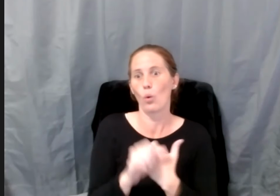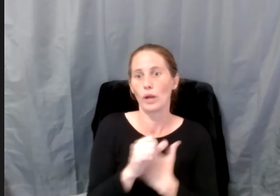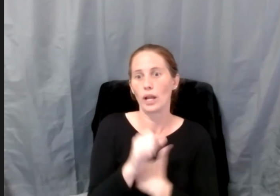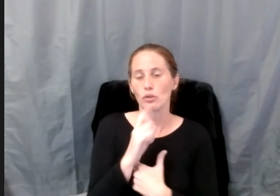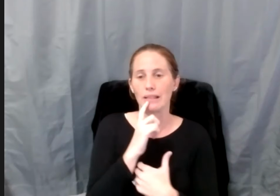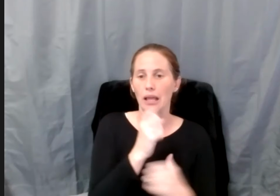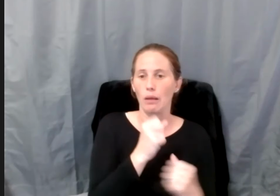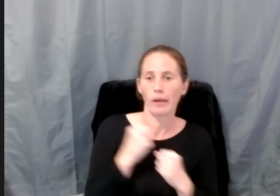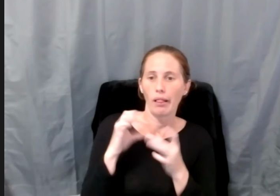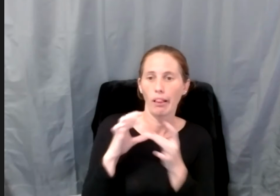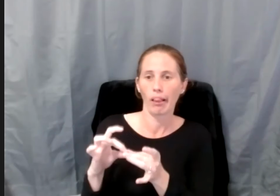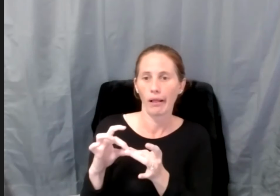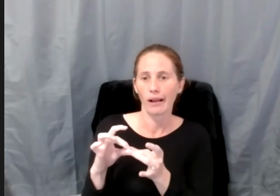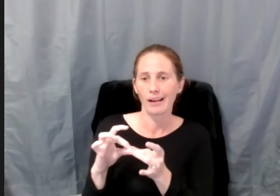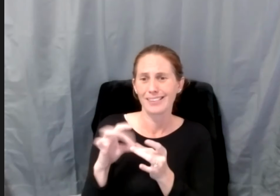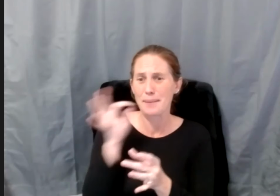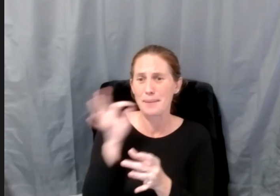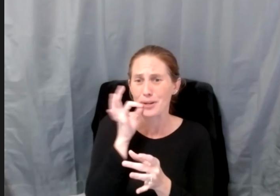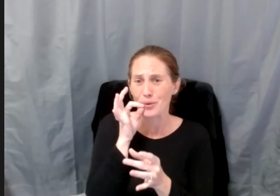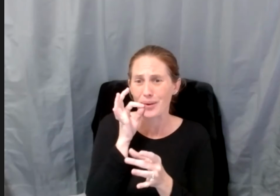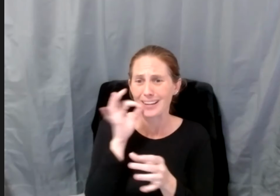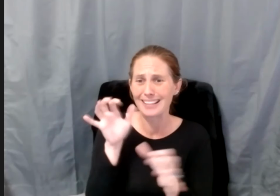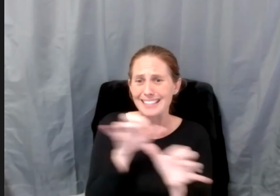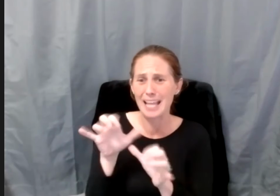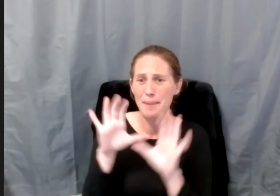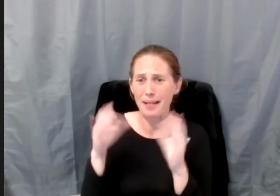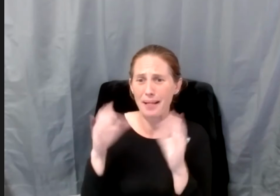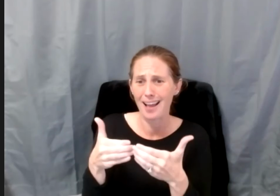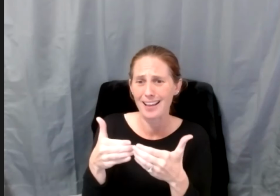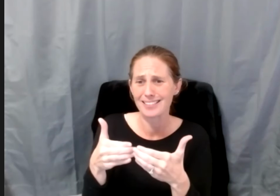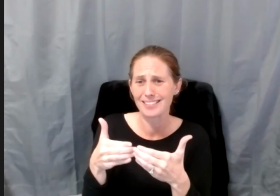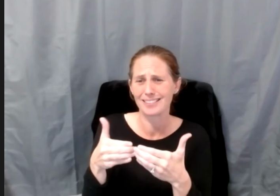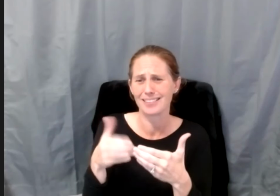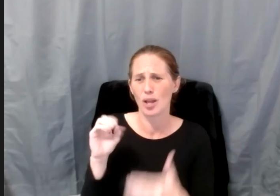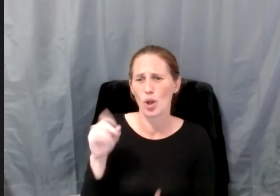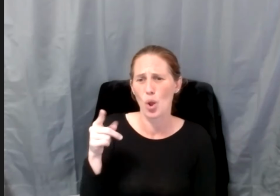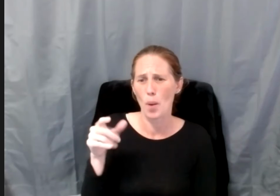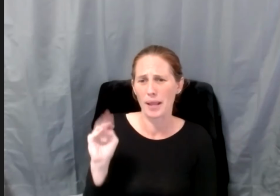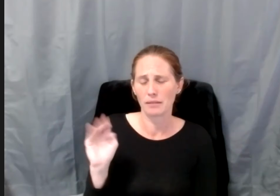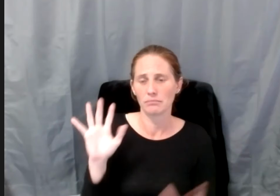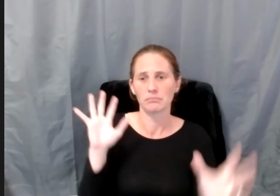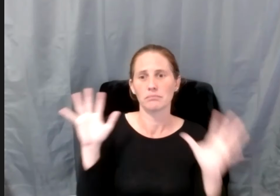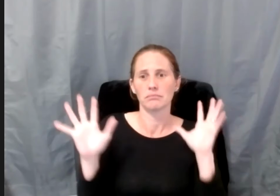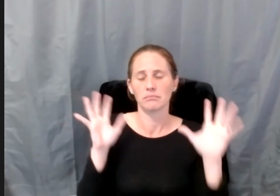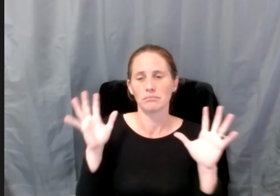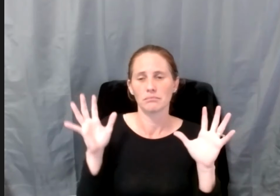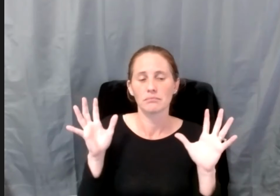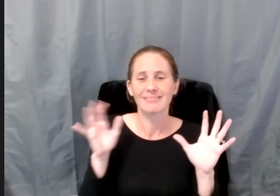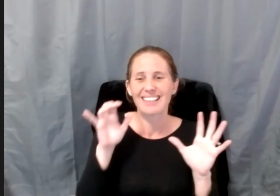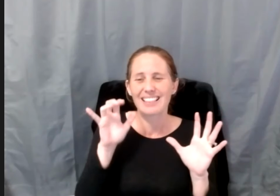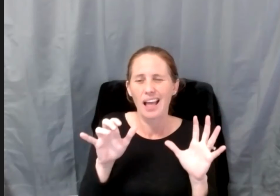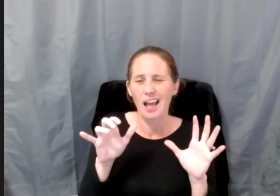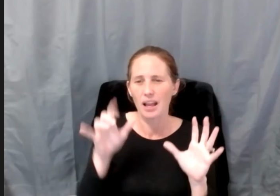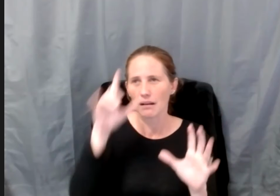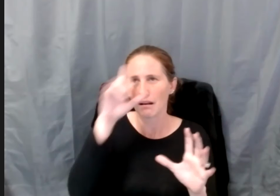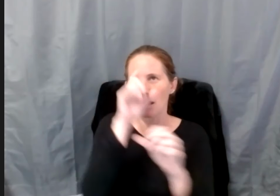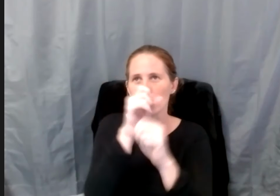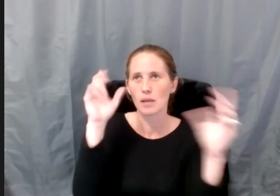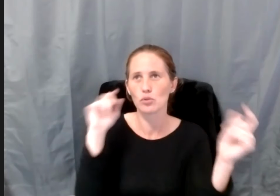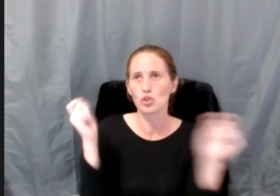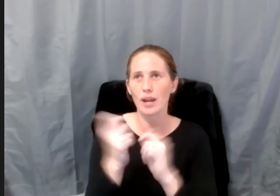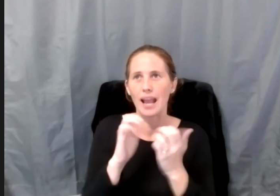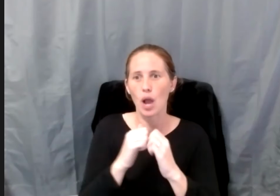with opium at that time, um, that this whole kind of conceptual change in